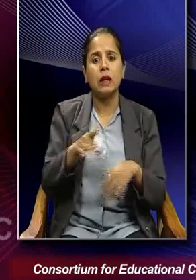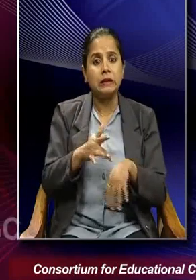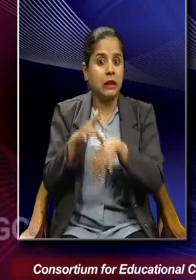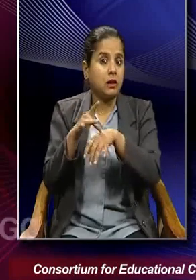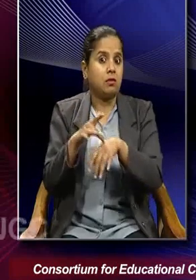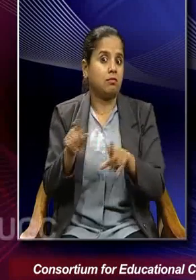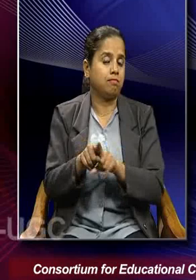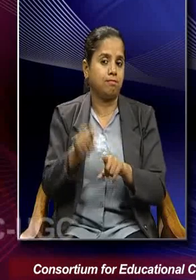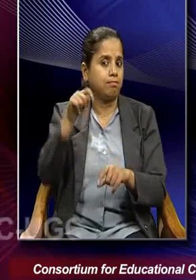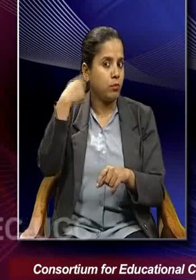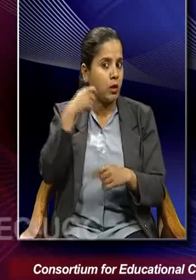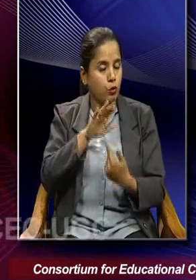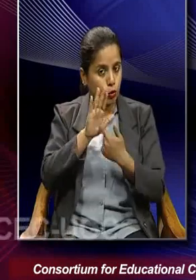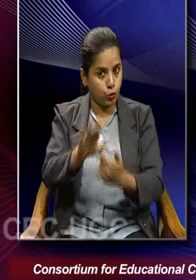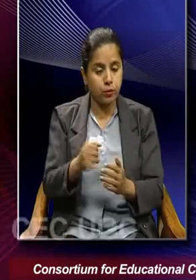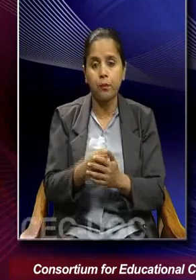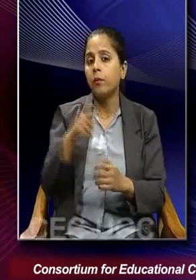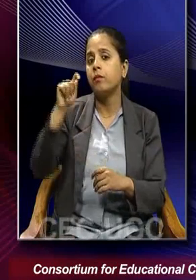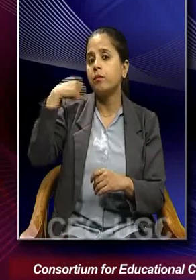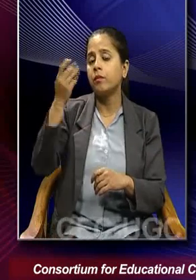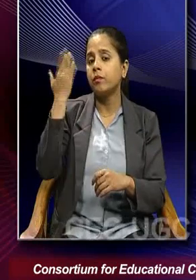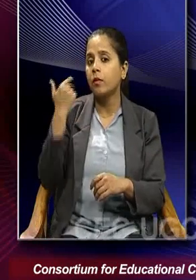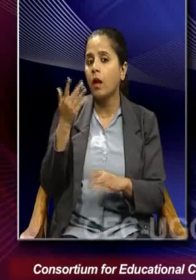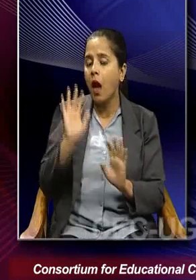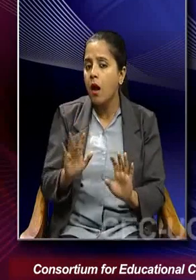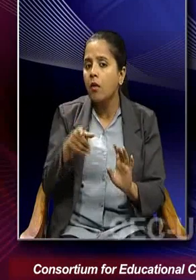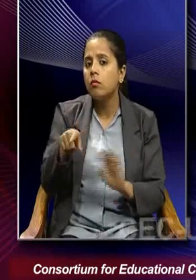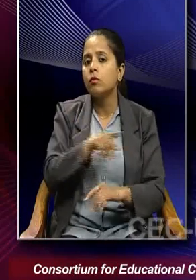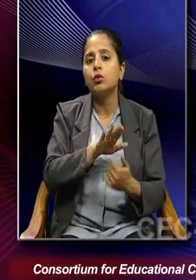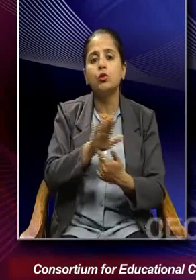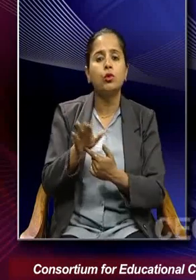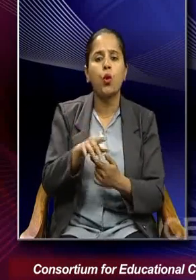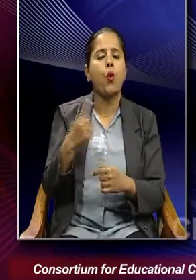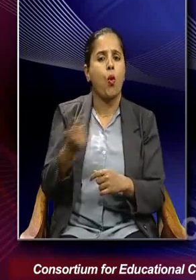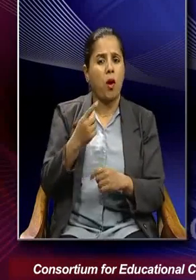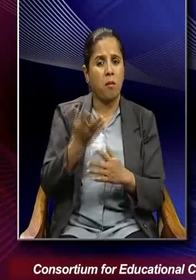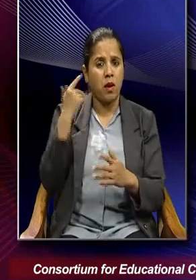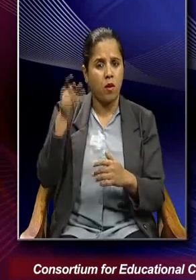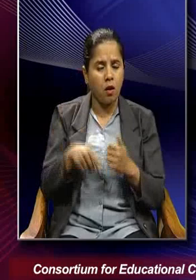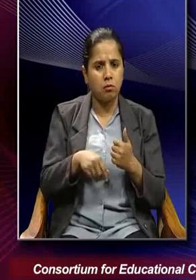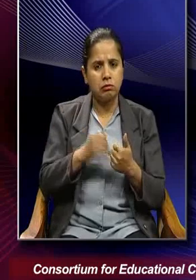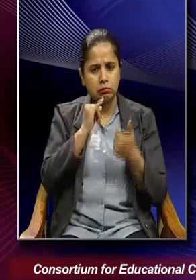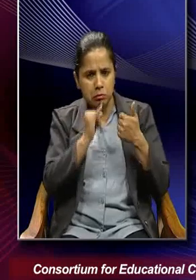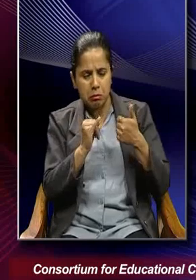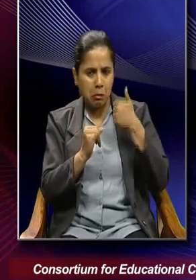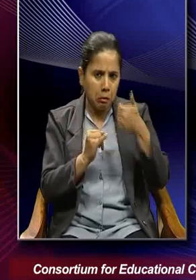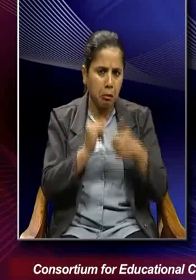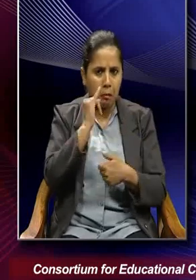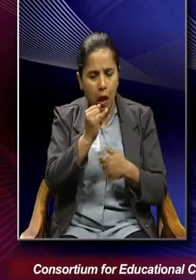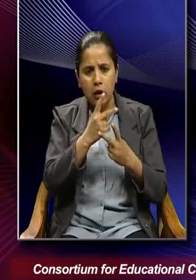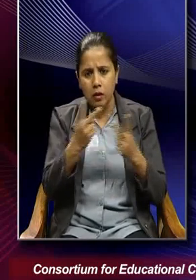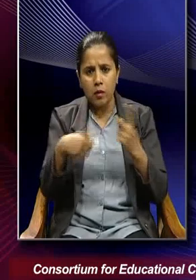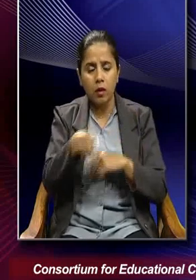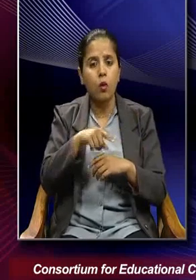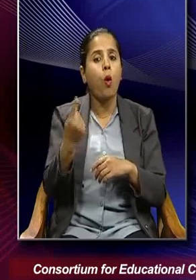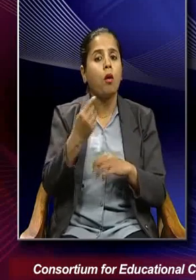manner that that film was able to not only get a lot of critical appreciation, but it also